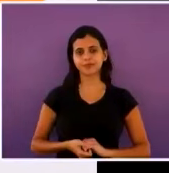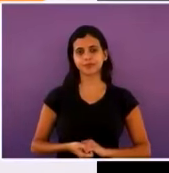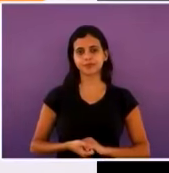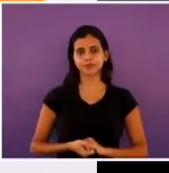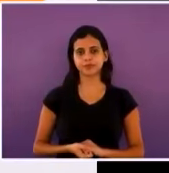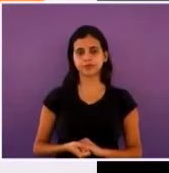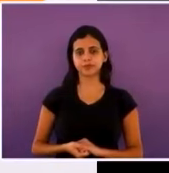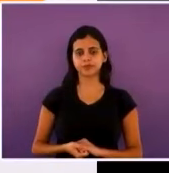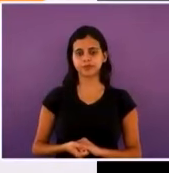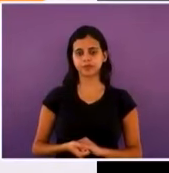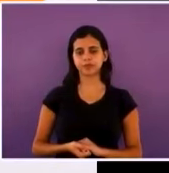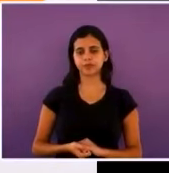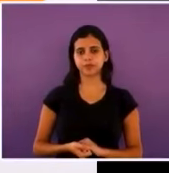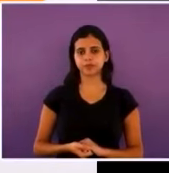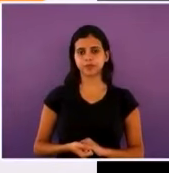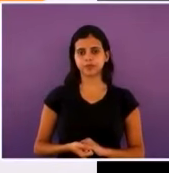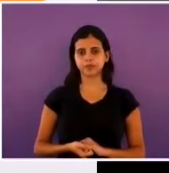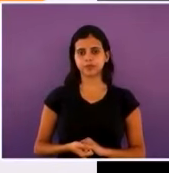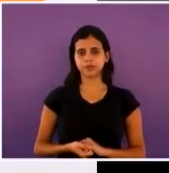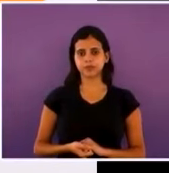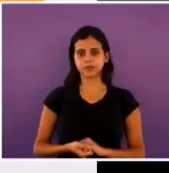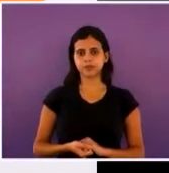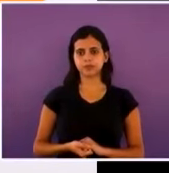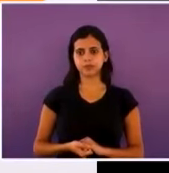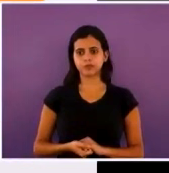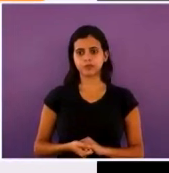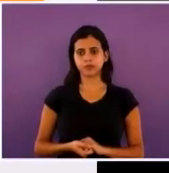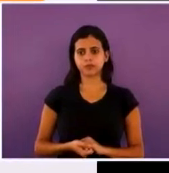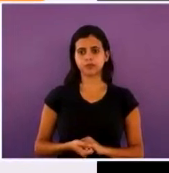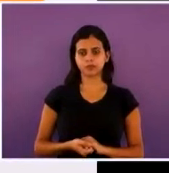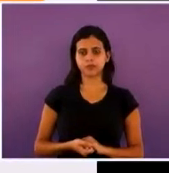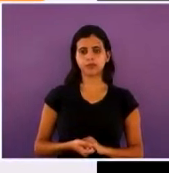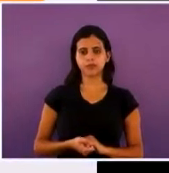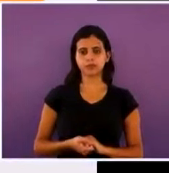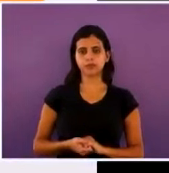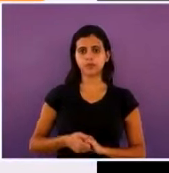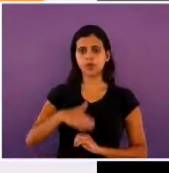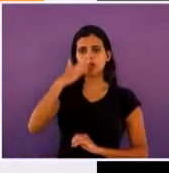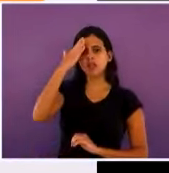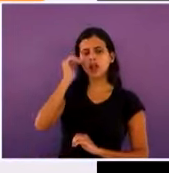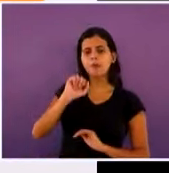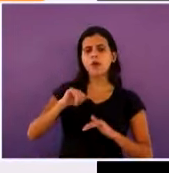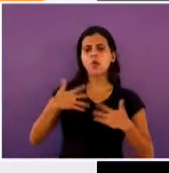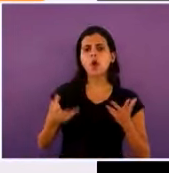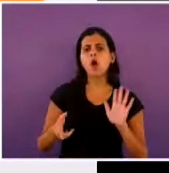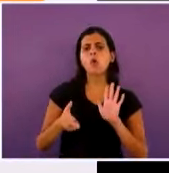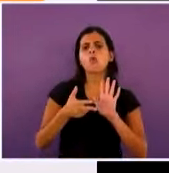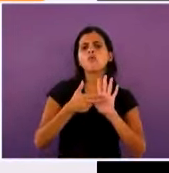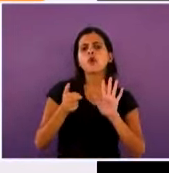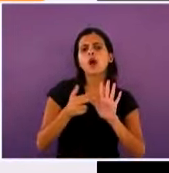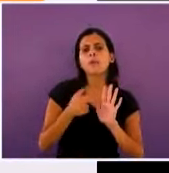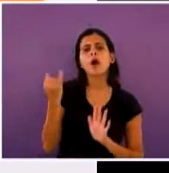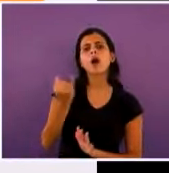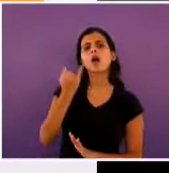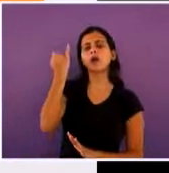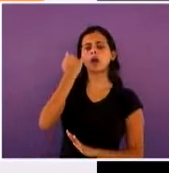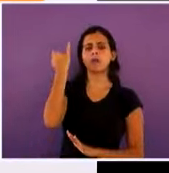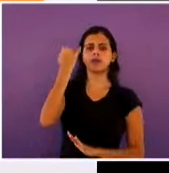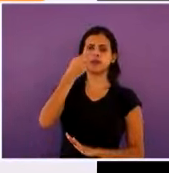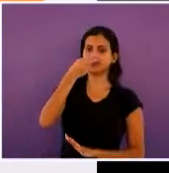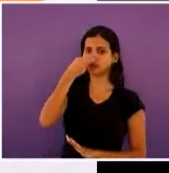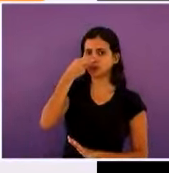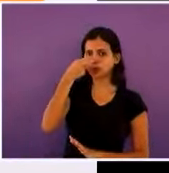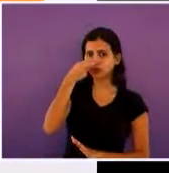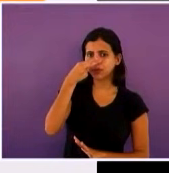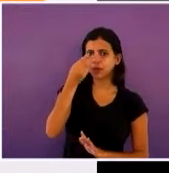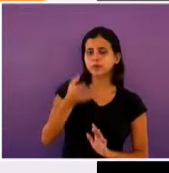our evangelical vocabulary and language. Ele sabe quais são as palavras mais importantes dentro do mundo evangélico. He